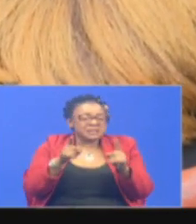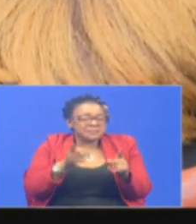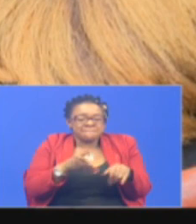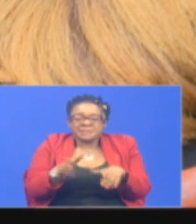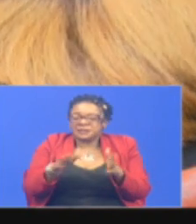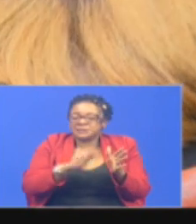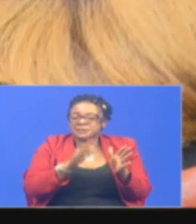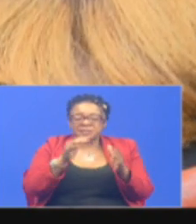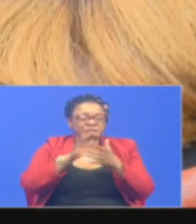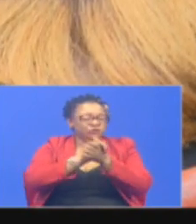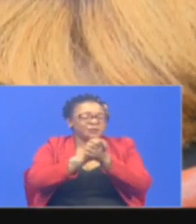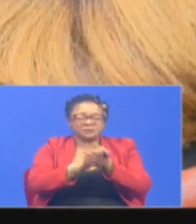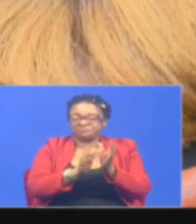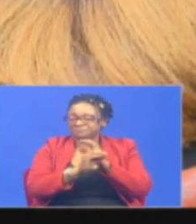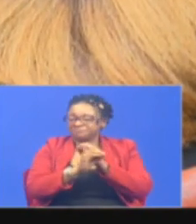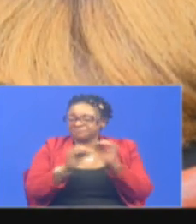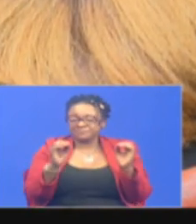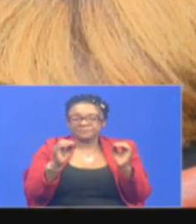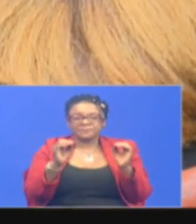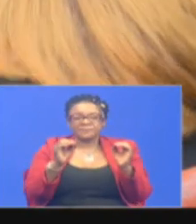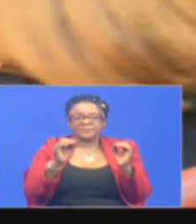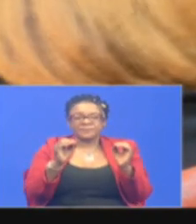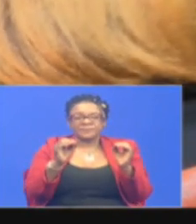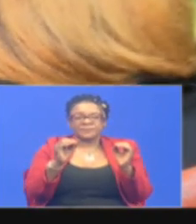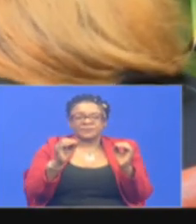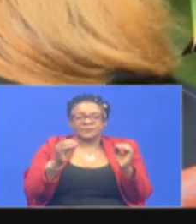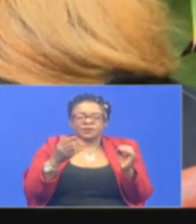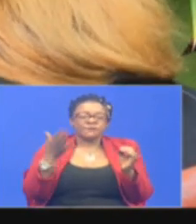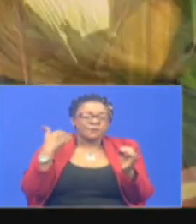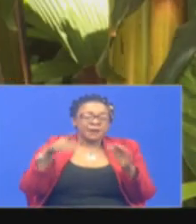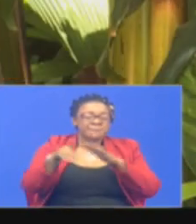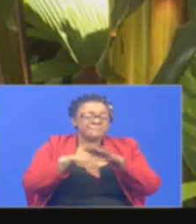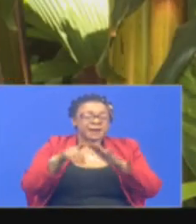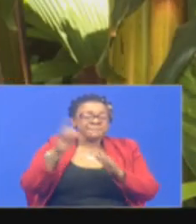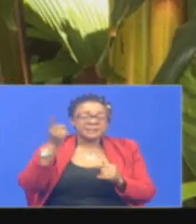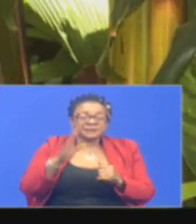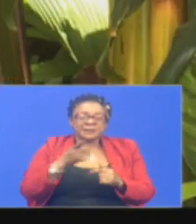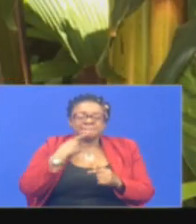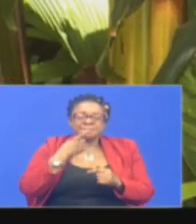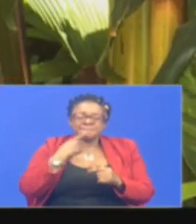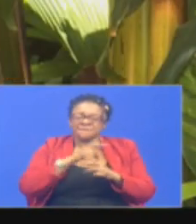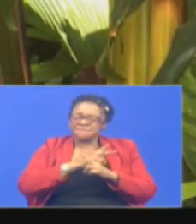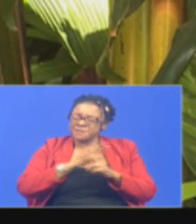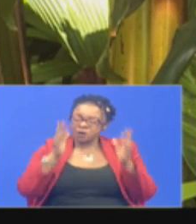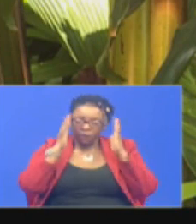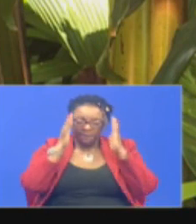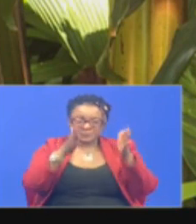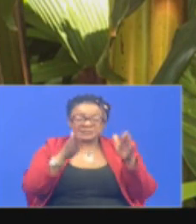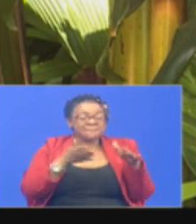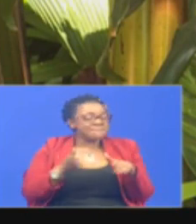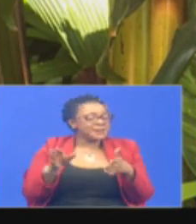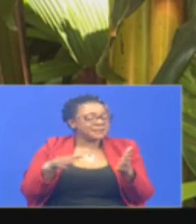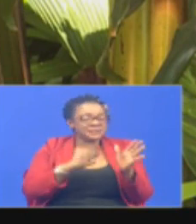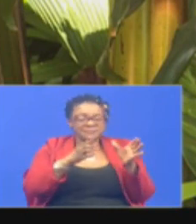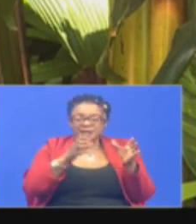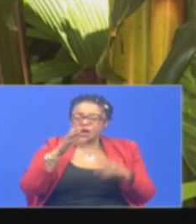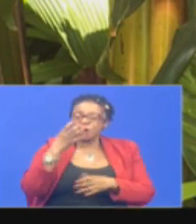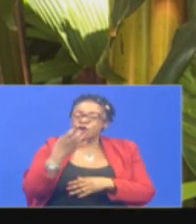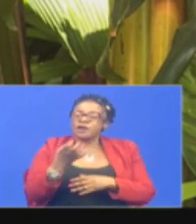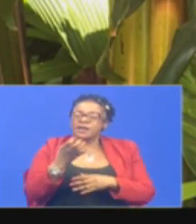in the Jubilee Party. The former prime minister has told us he's very committed, but there is no mechanism in the ODM